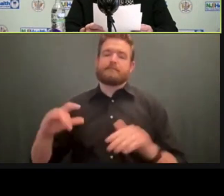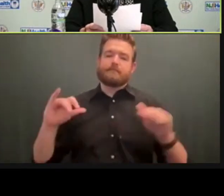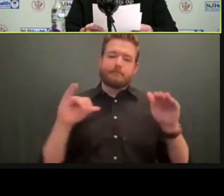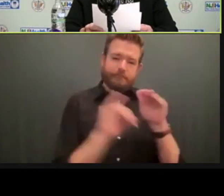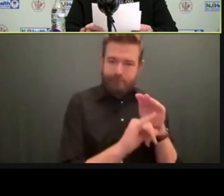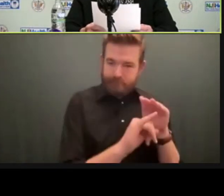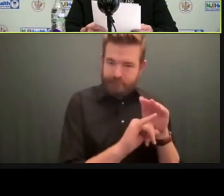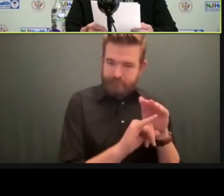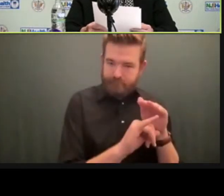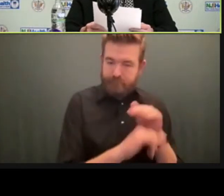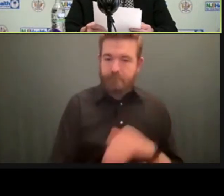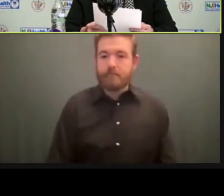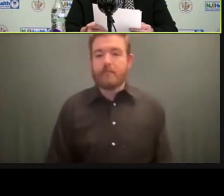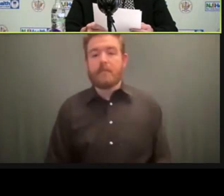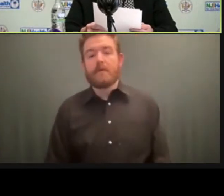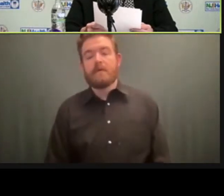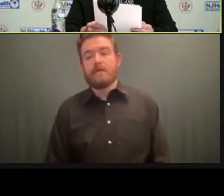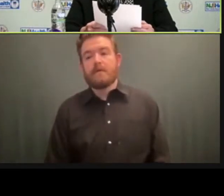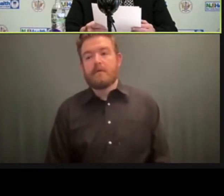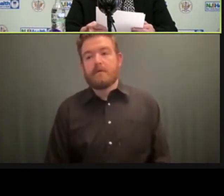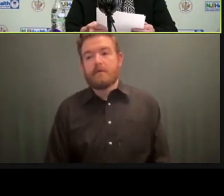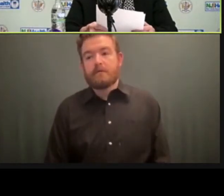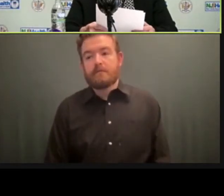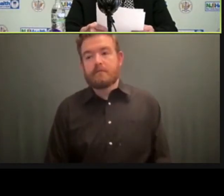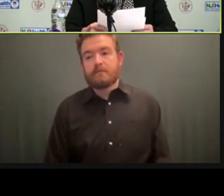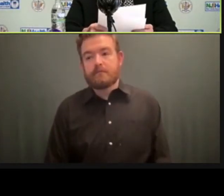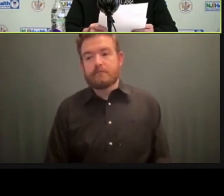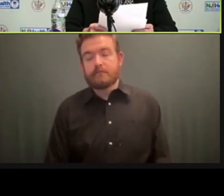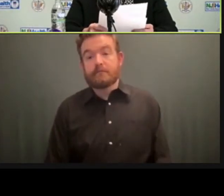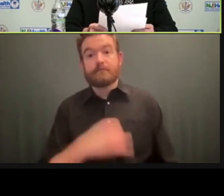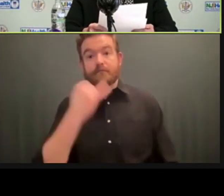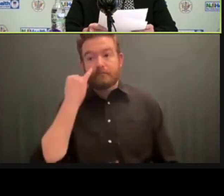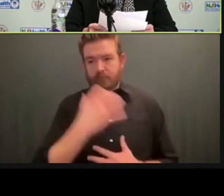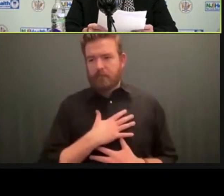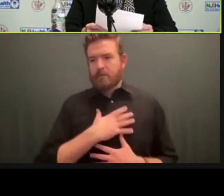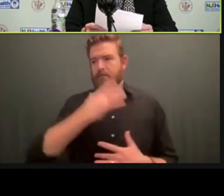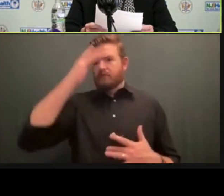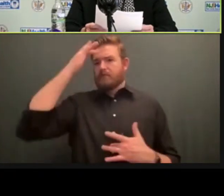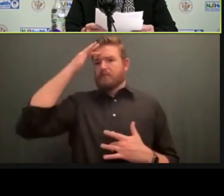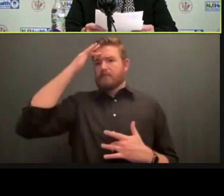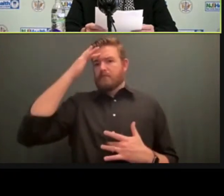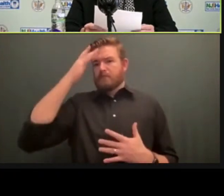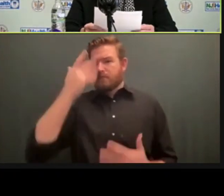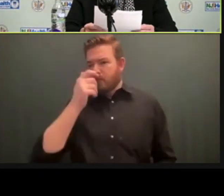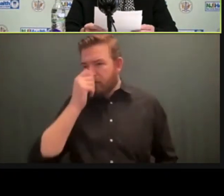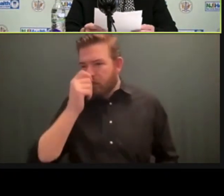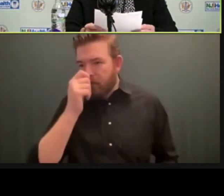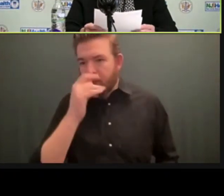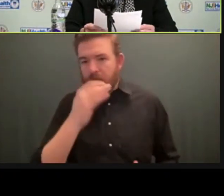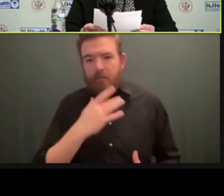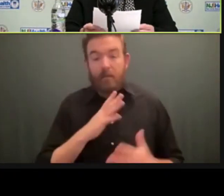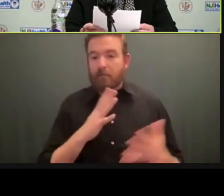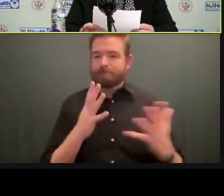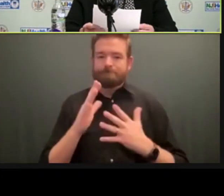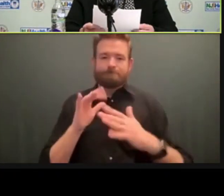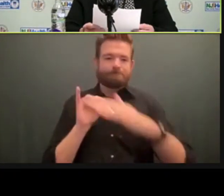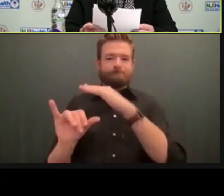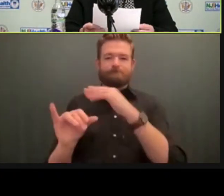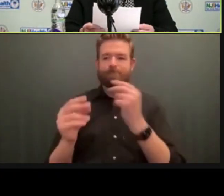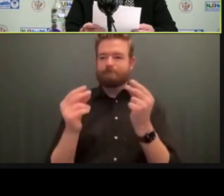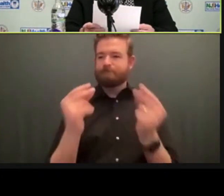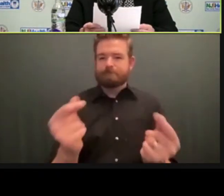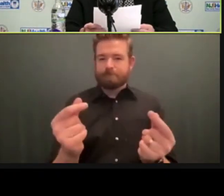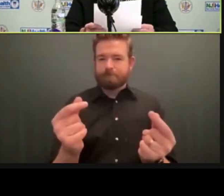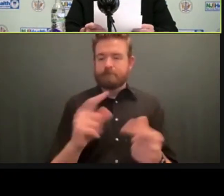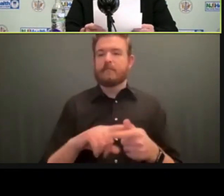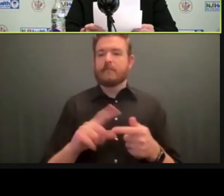result. If symptoms occur, the individual should immediately isolate and get tested for COVID-19.